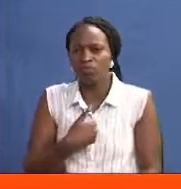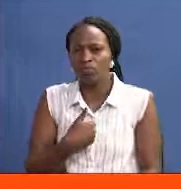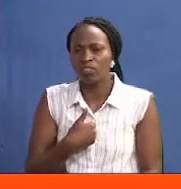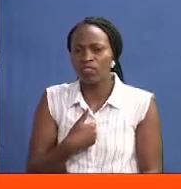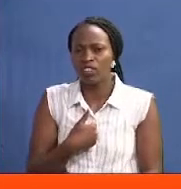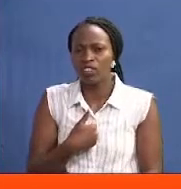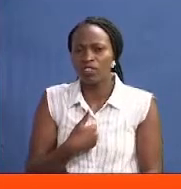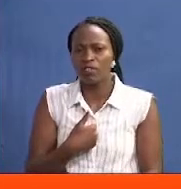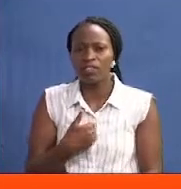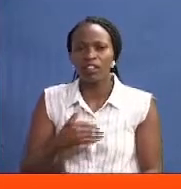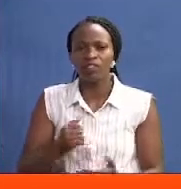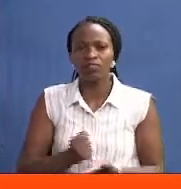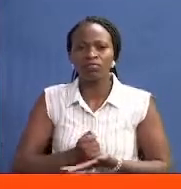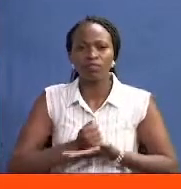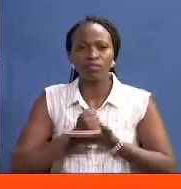and helping them